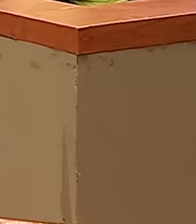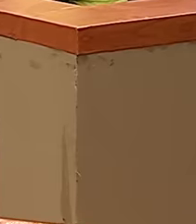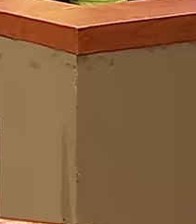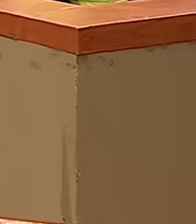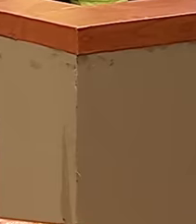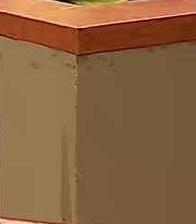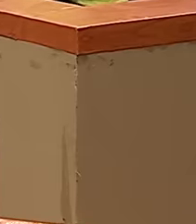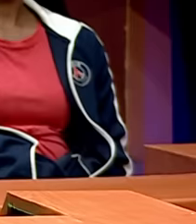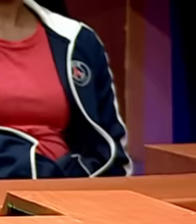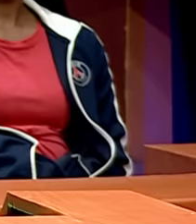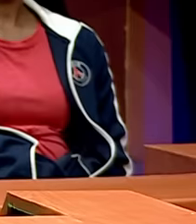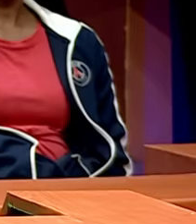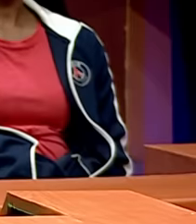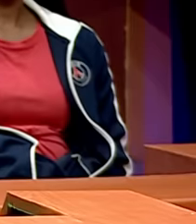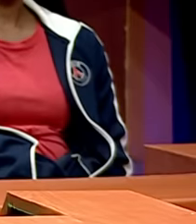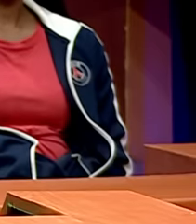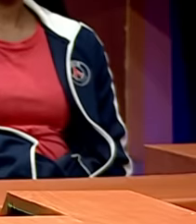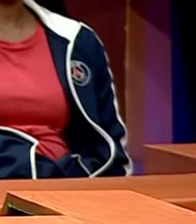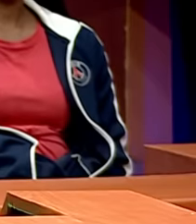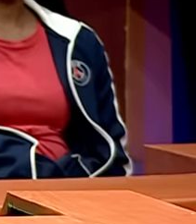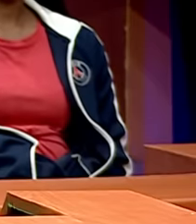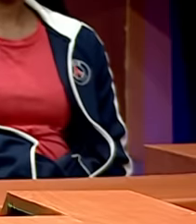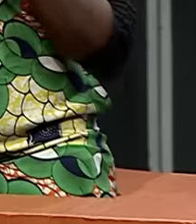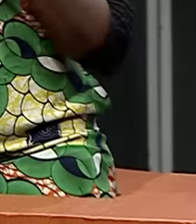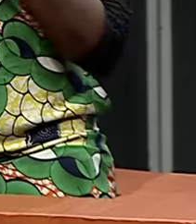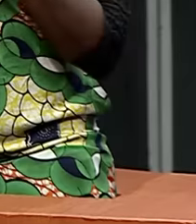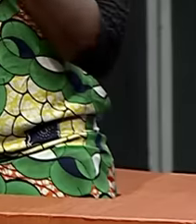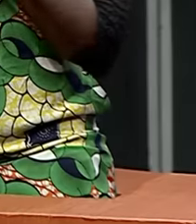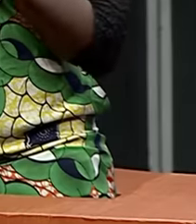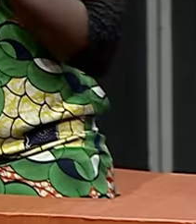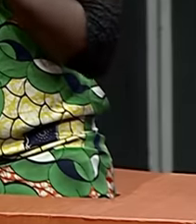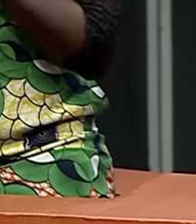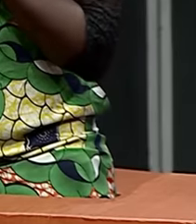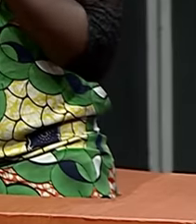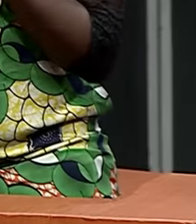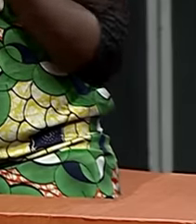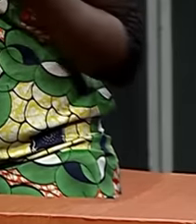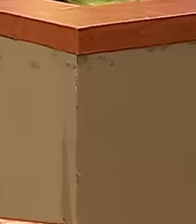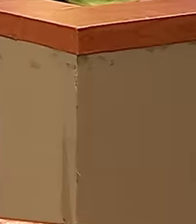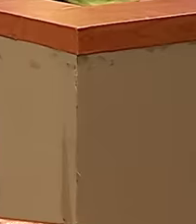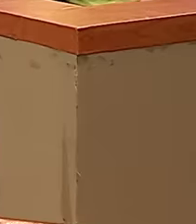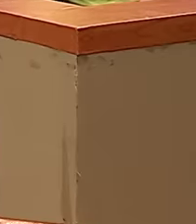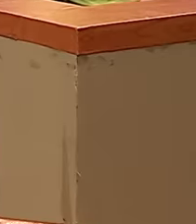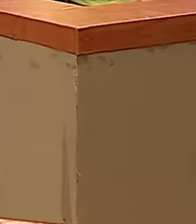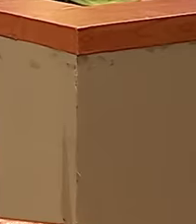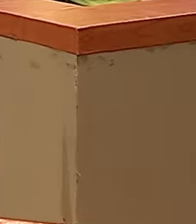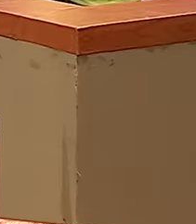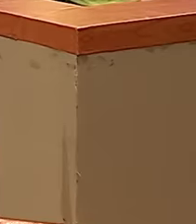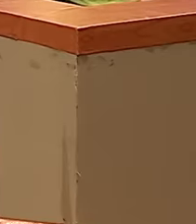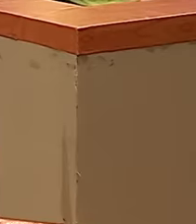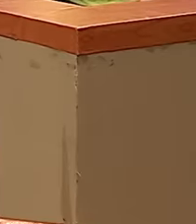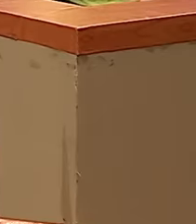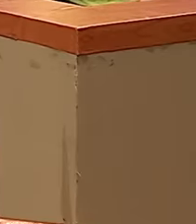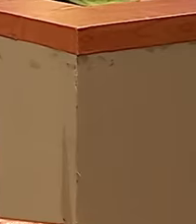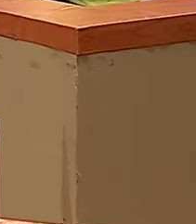her and her son. Her husband told her to choose between sending the boy away from the house or ending the marriage. The defendant,